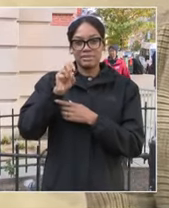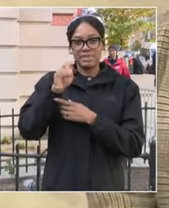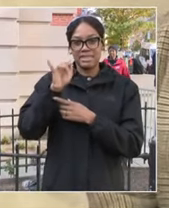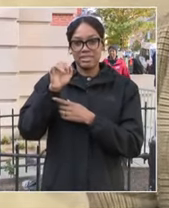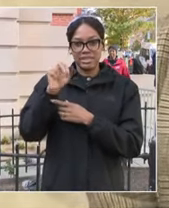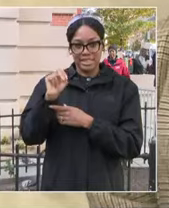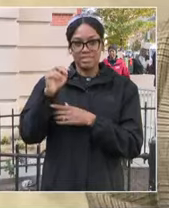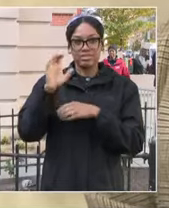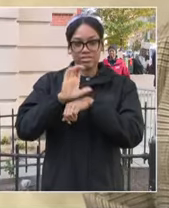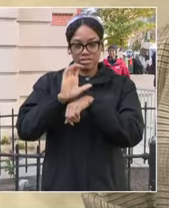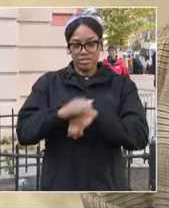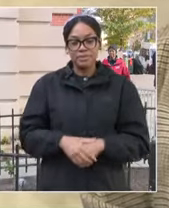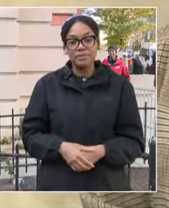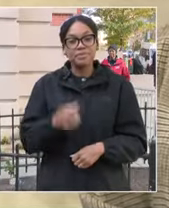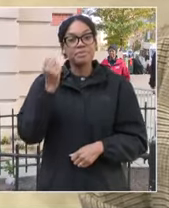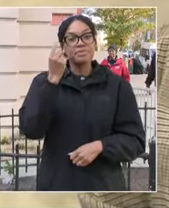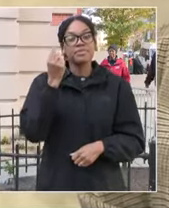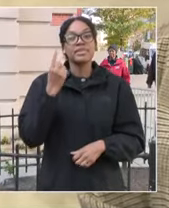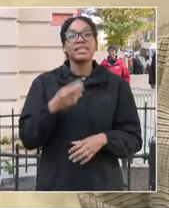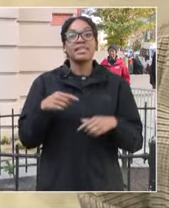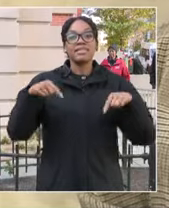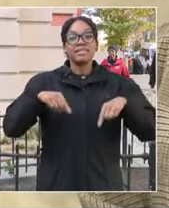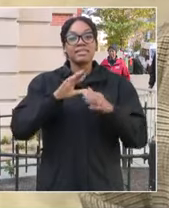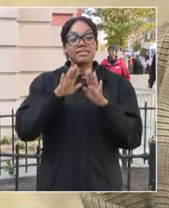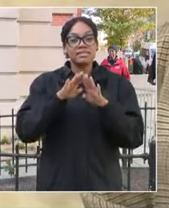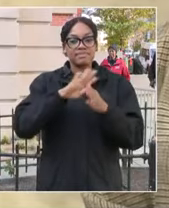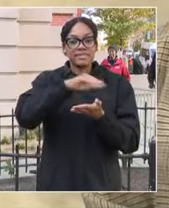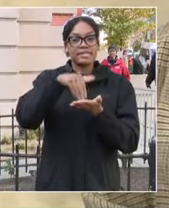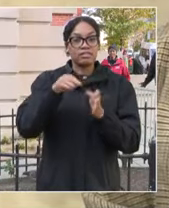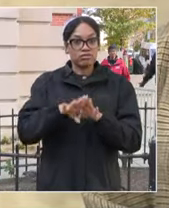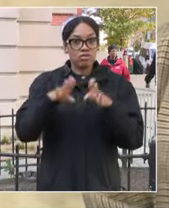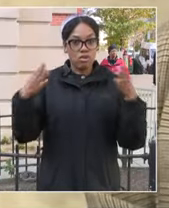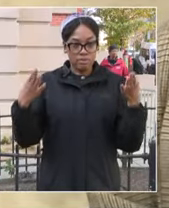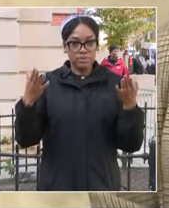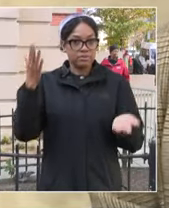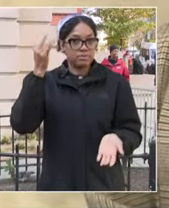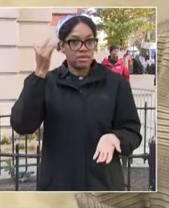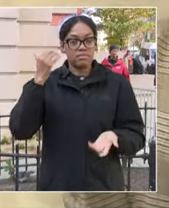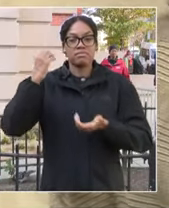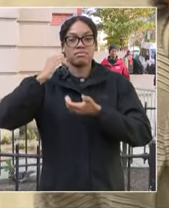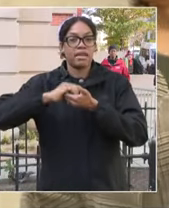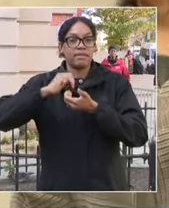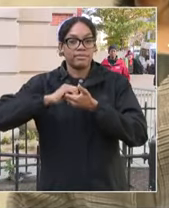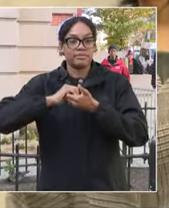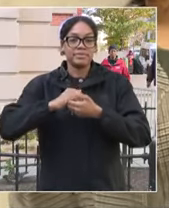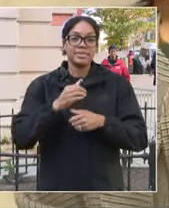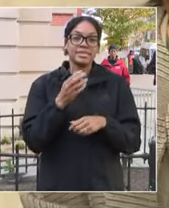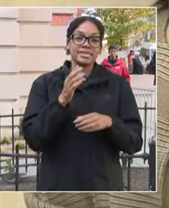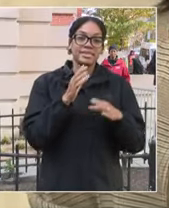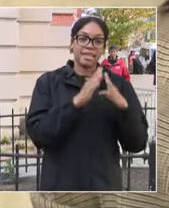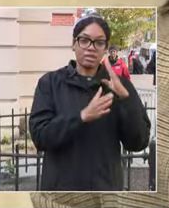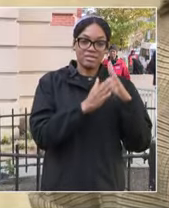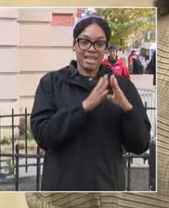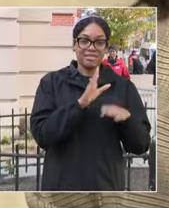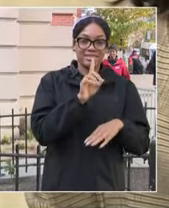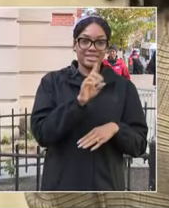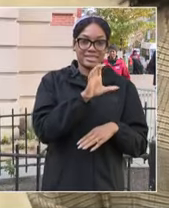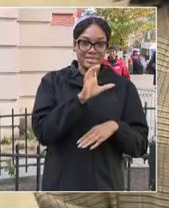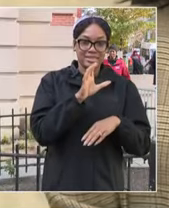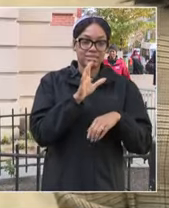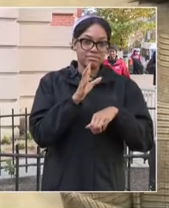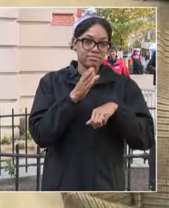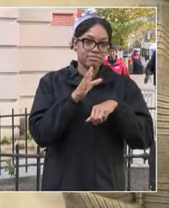February 2019, this center opened through a powerful partnership between the Downtown DC Business Improvement District and the DC Department of